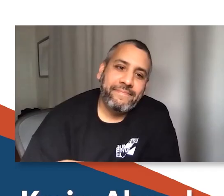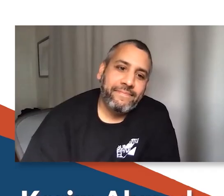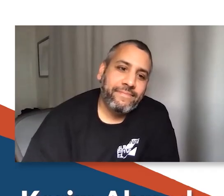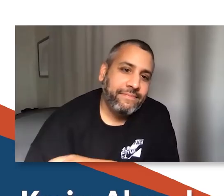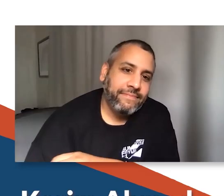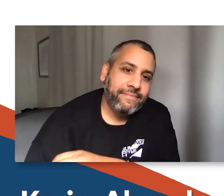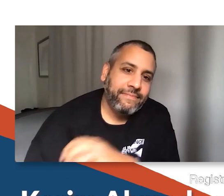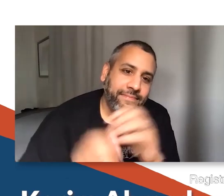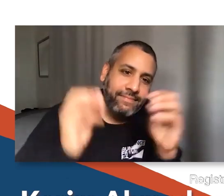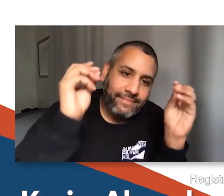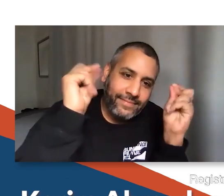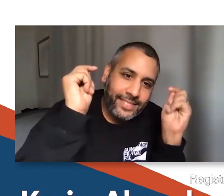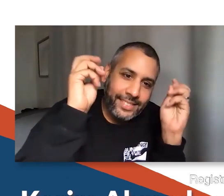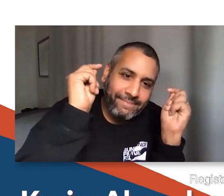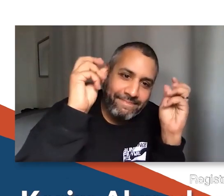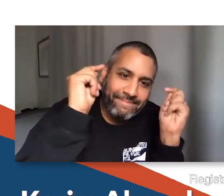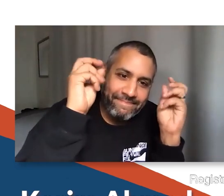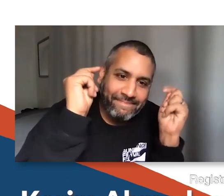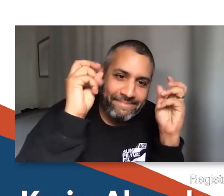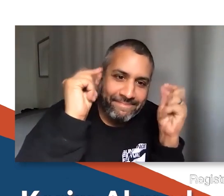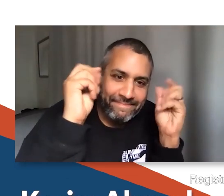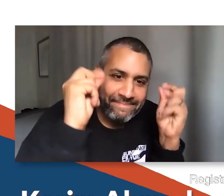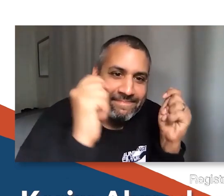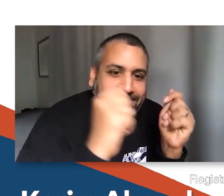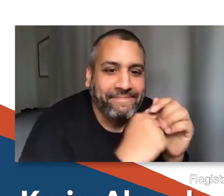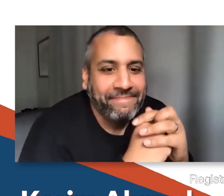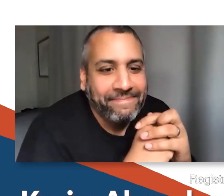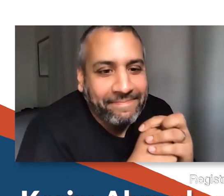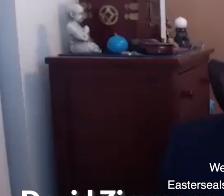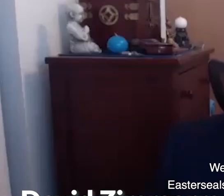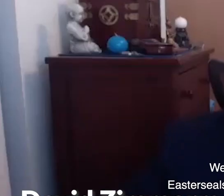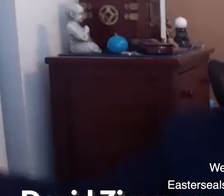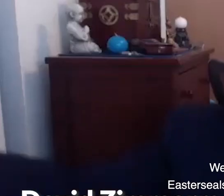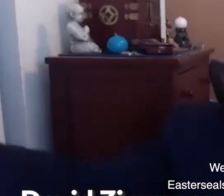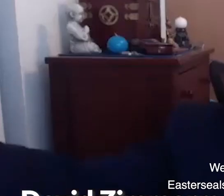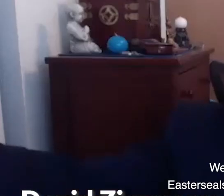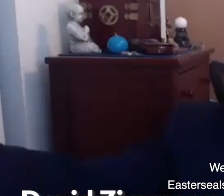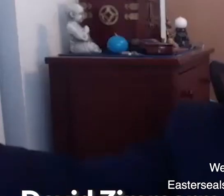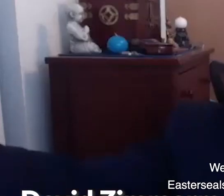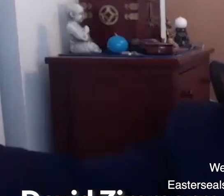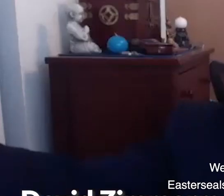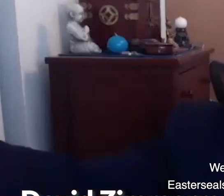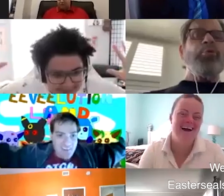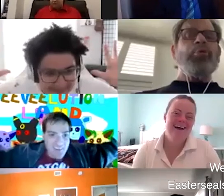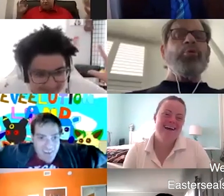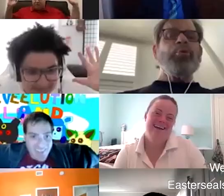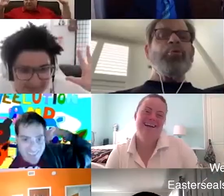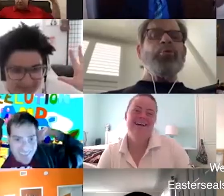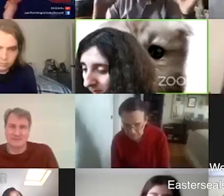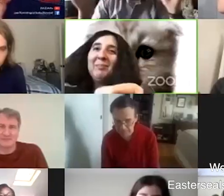3, 2, 1. Registration is officially open. Welcome to the